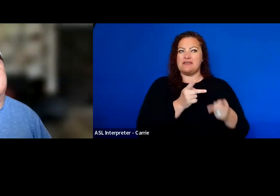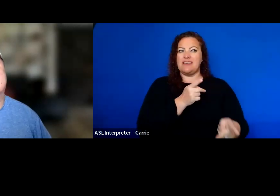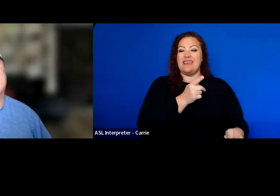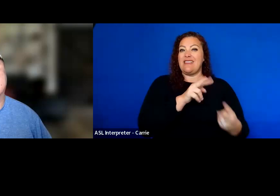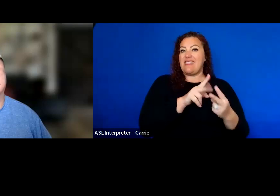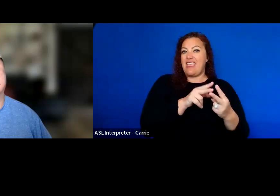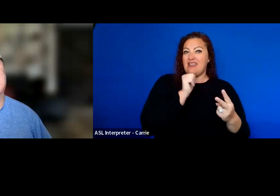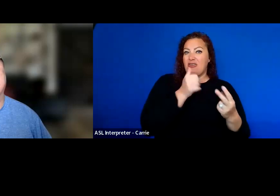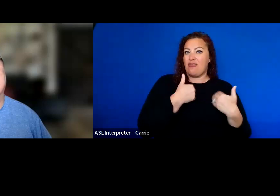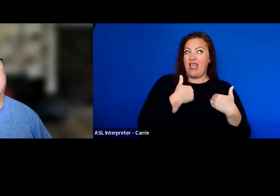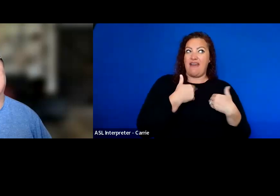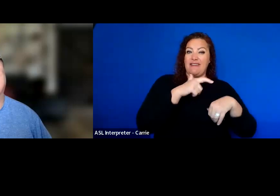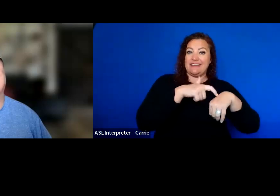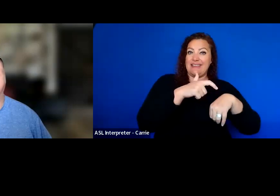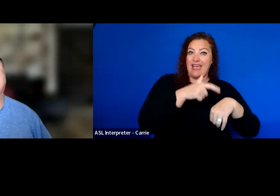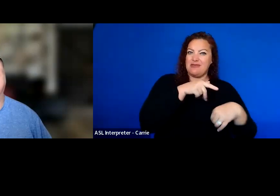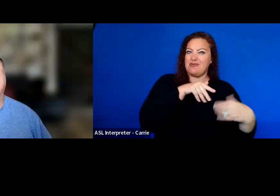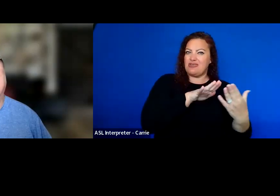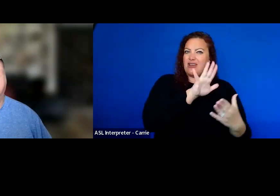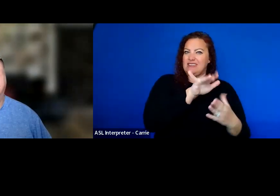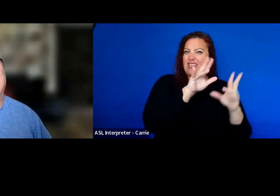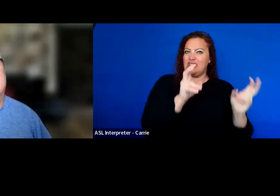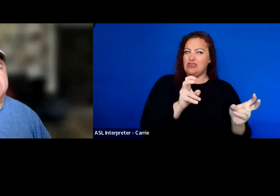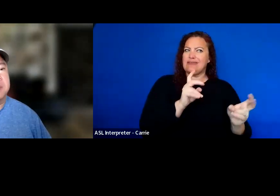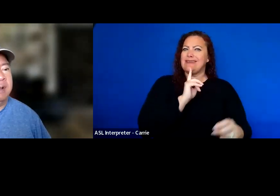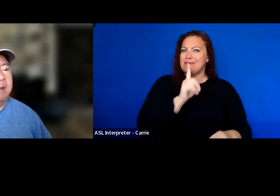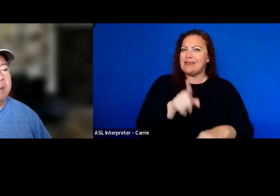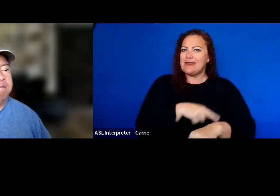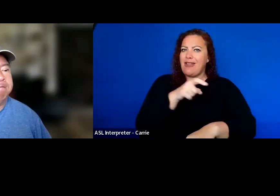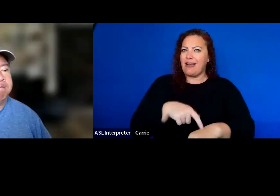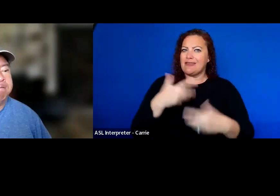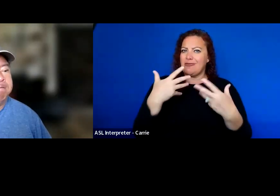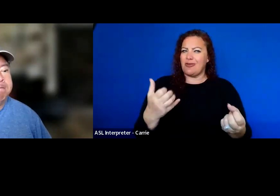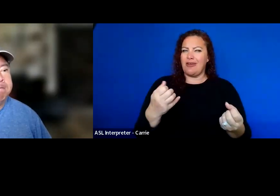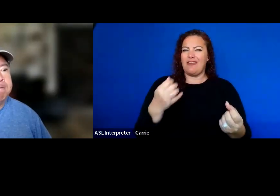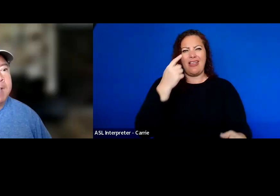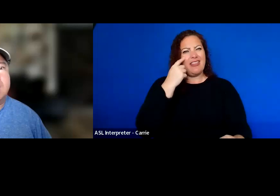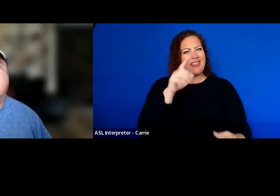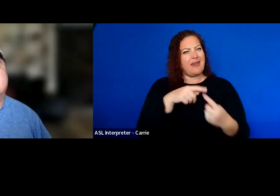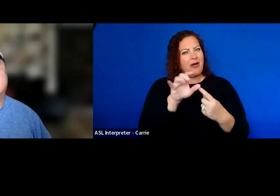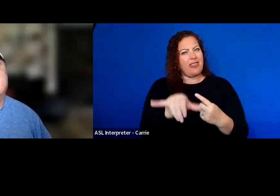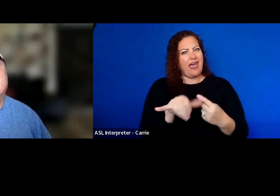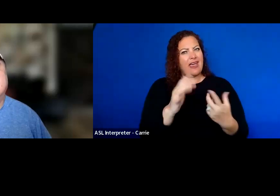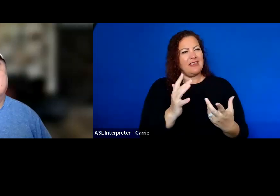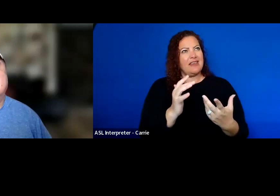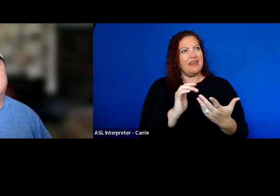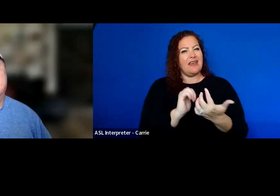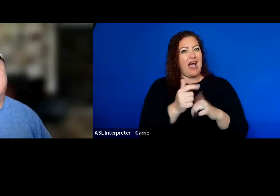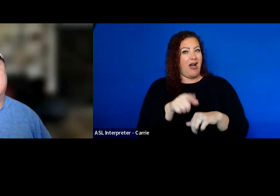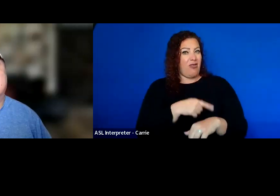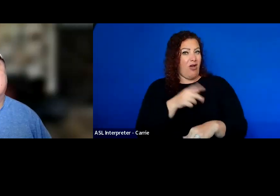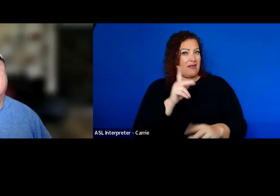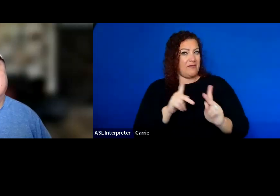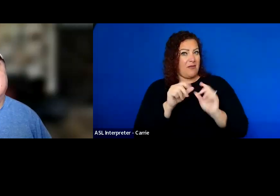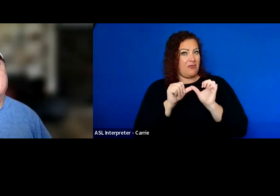to address these issues, especially long-term recovery. I mean, think of it. How long do people